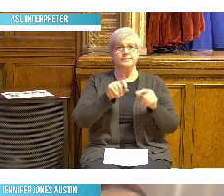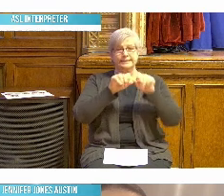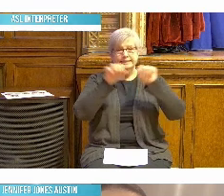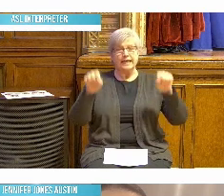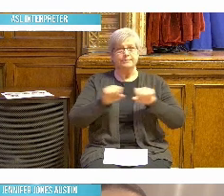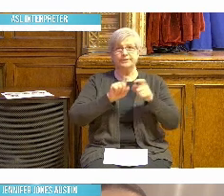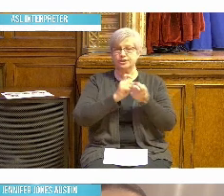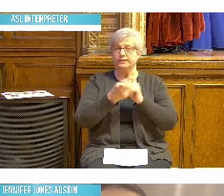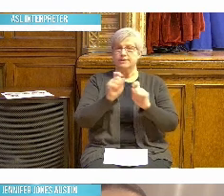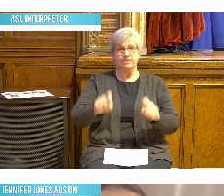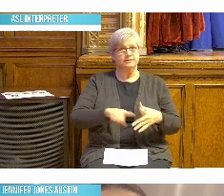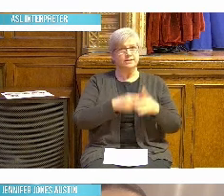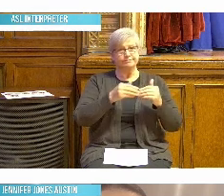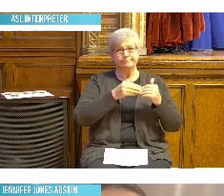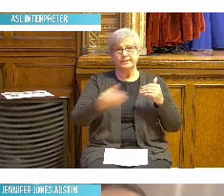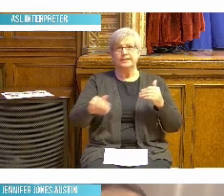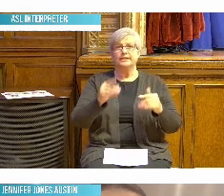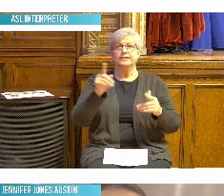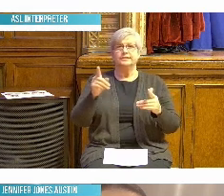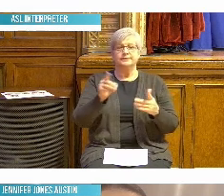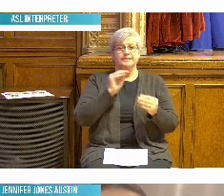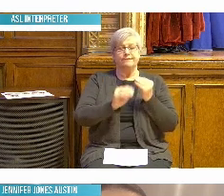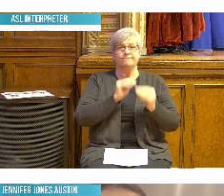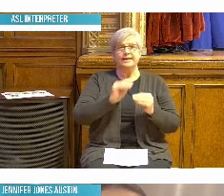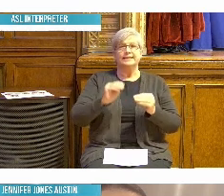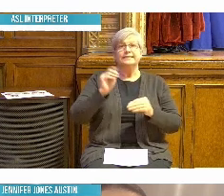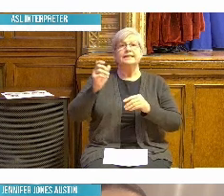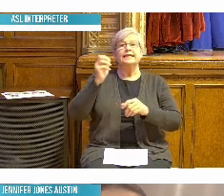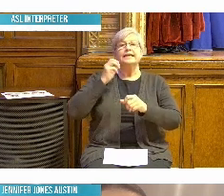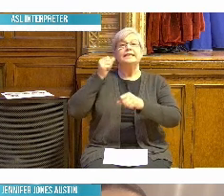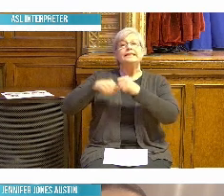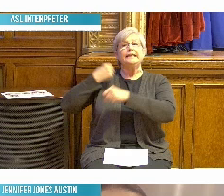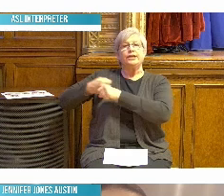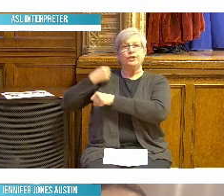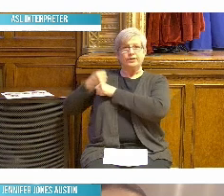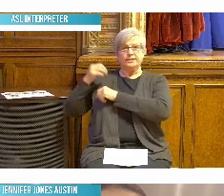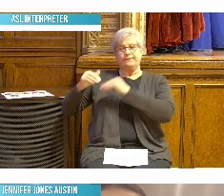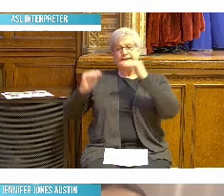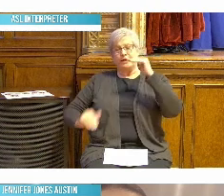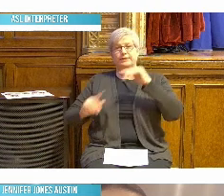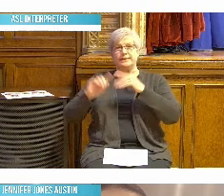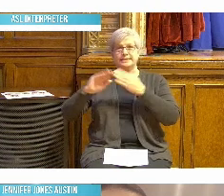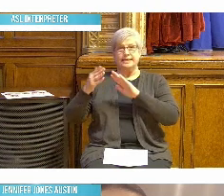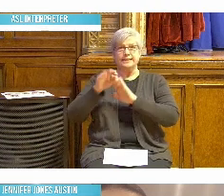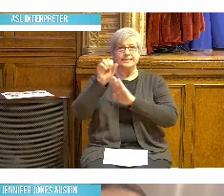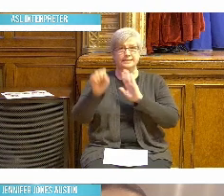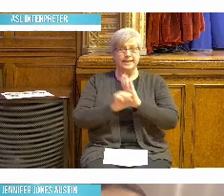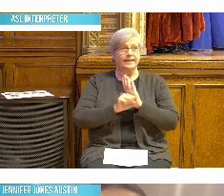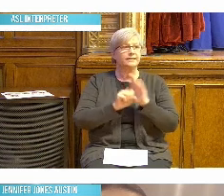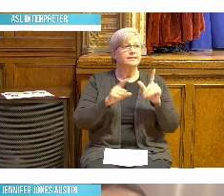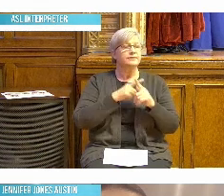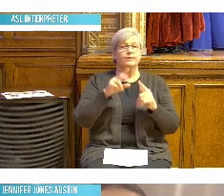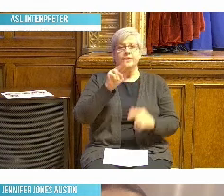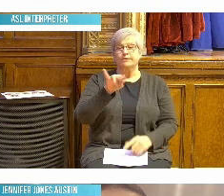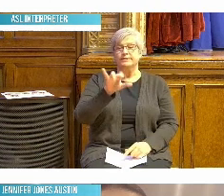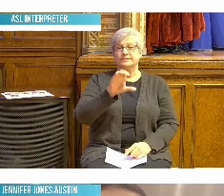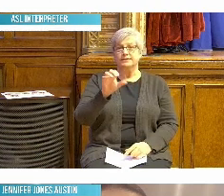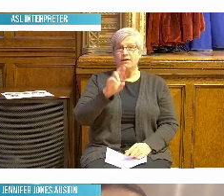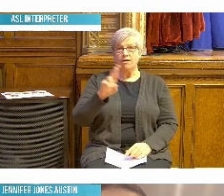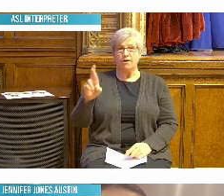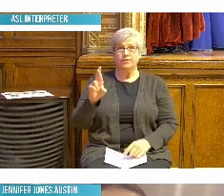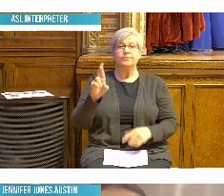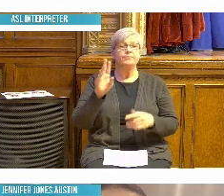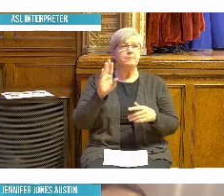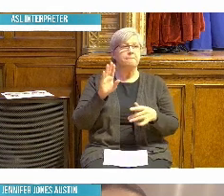changes must be made to correct decades, even centuries, of inequity in our city and state. The